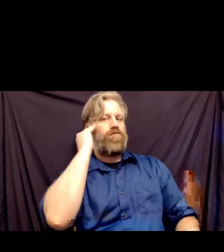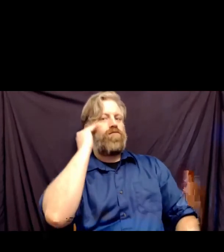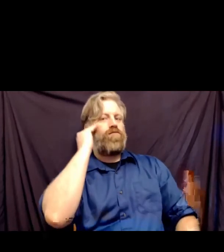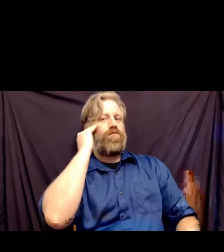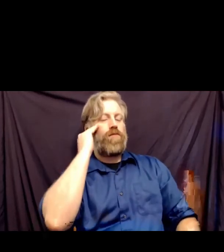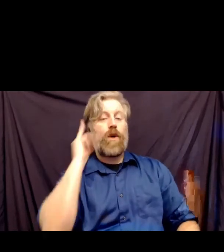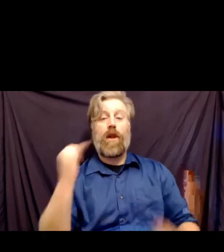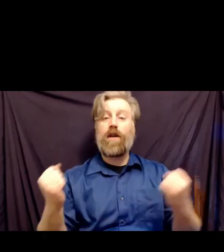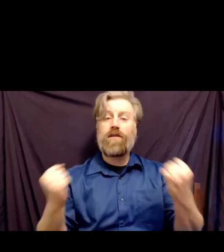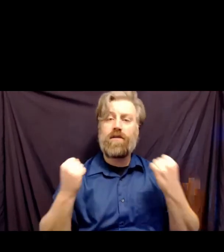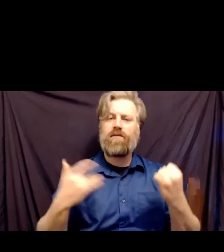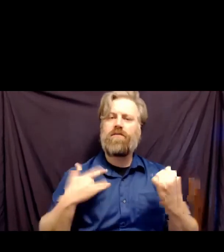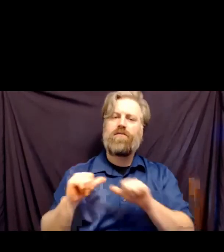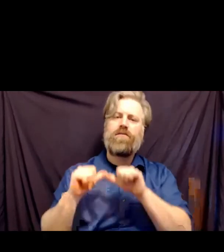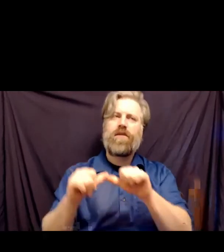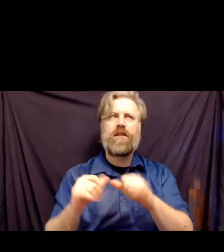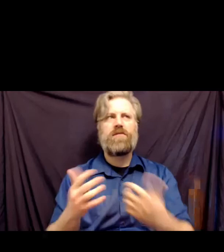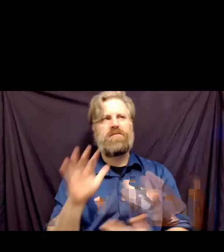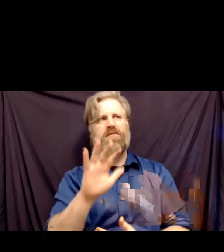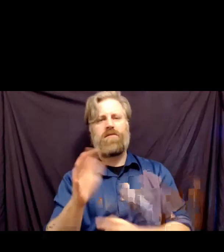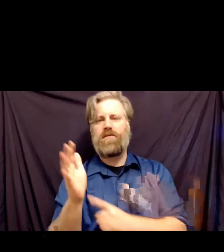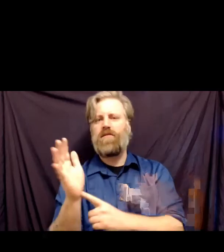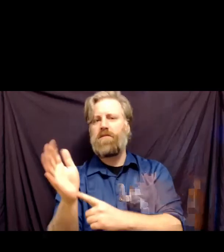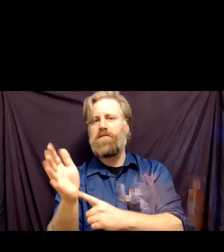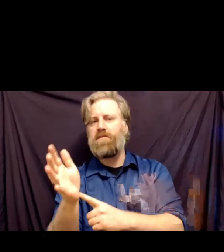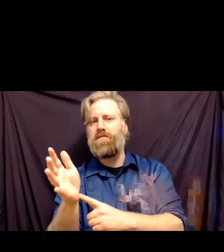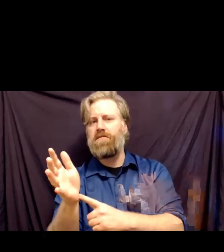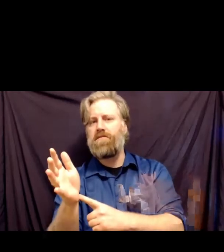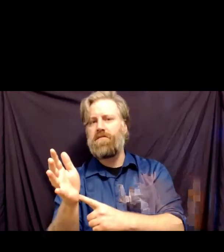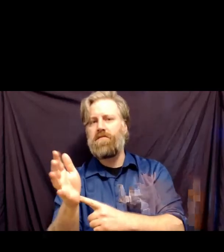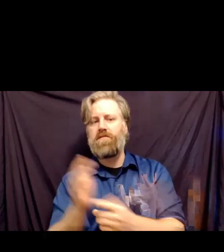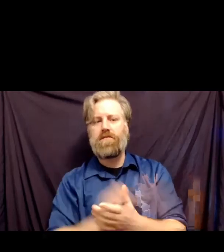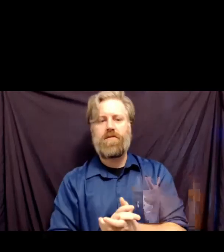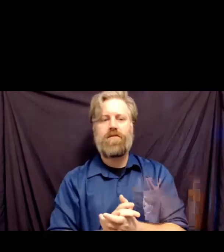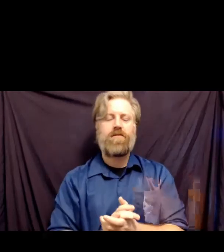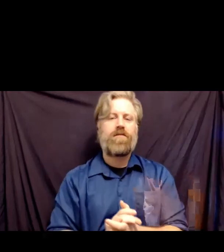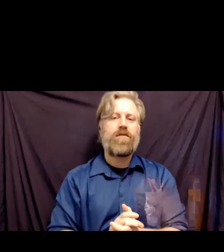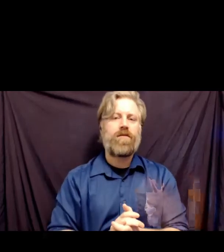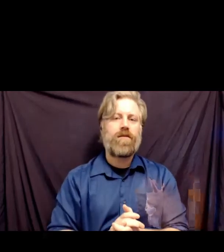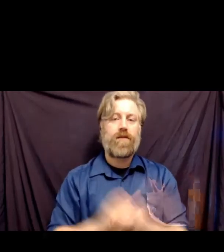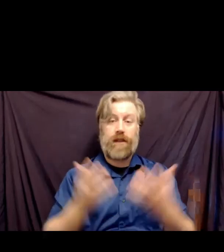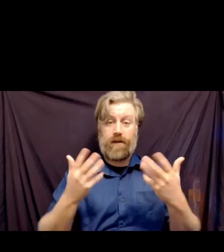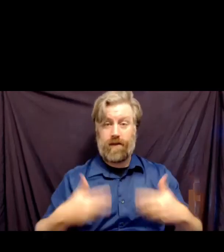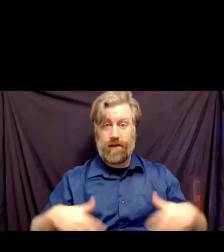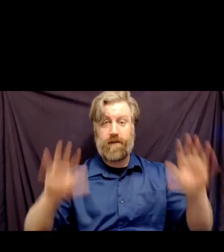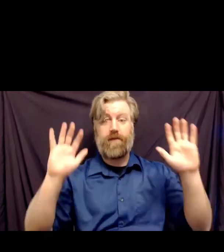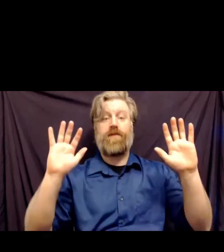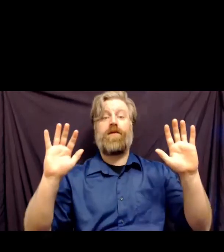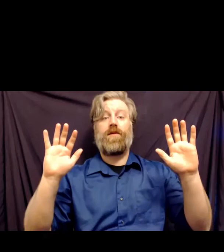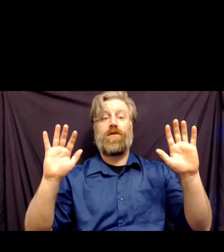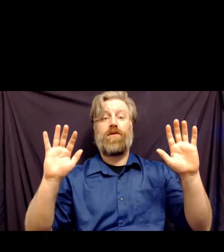for about 5 minutes, then end the exercise. And